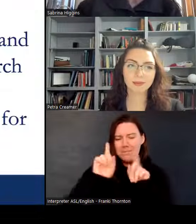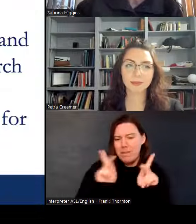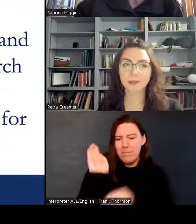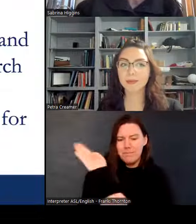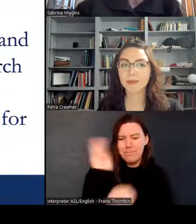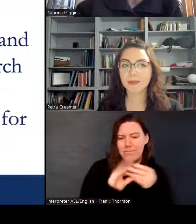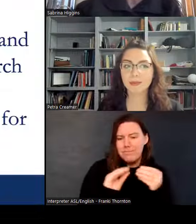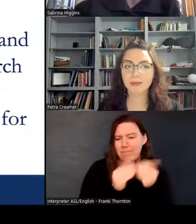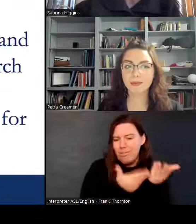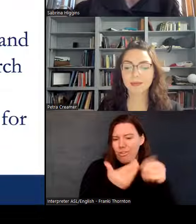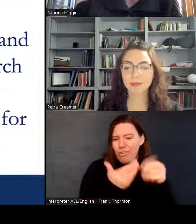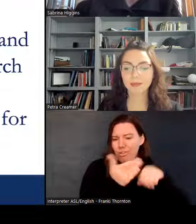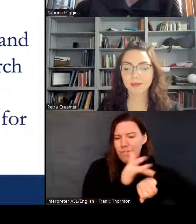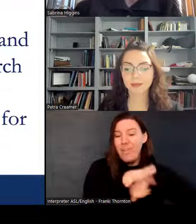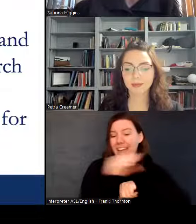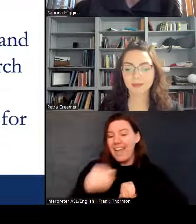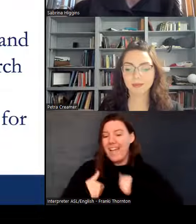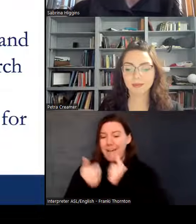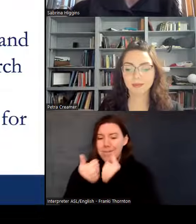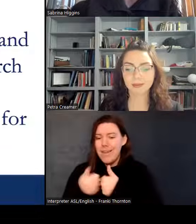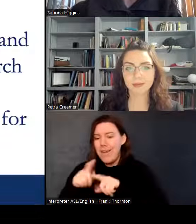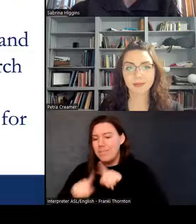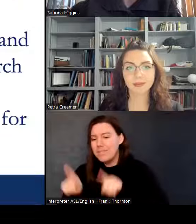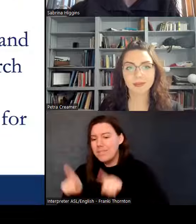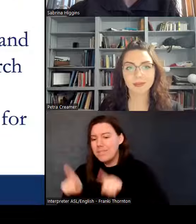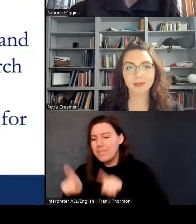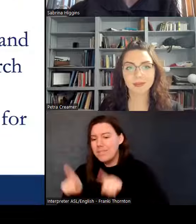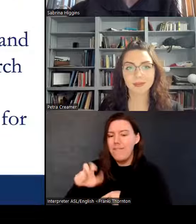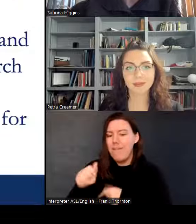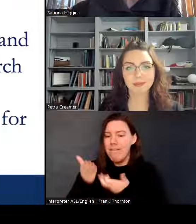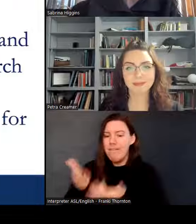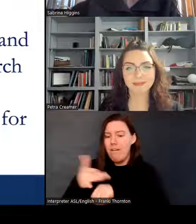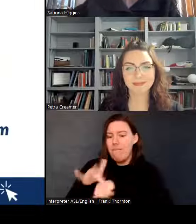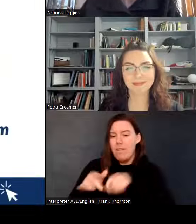will be on live now through March 27th.